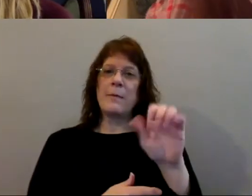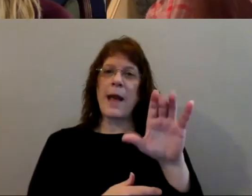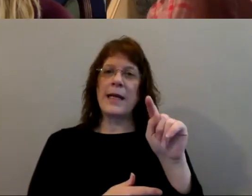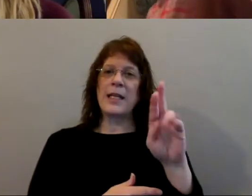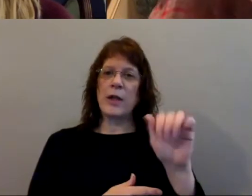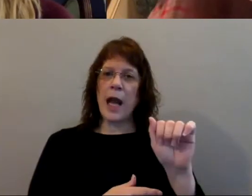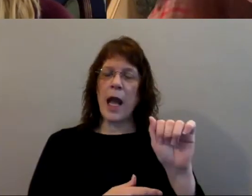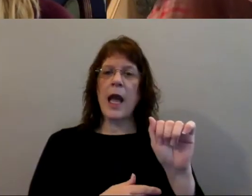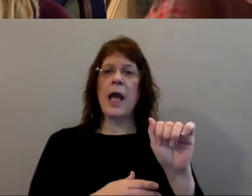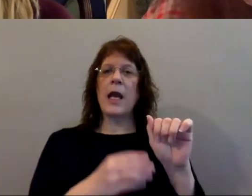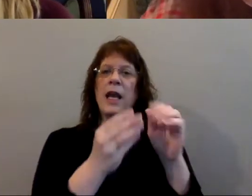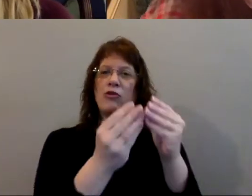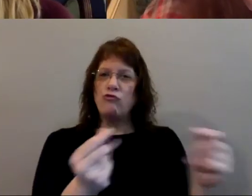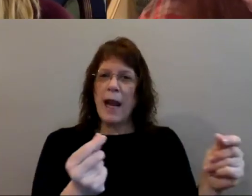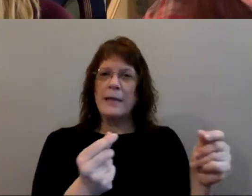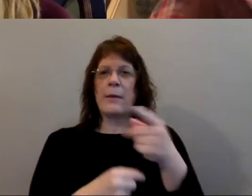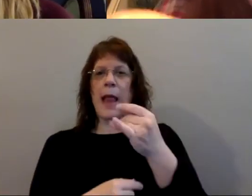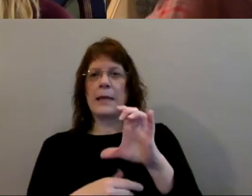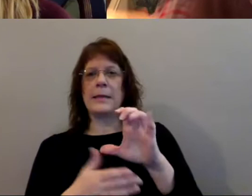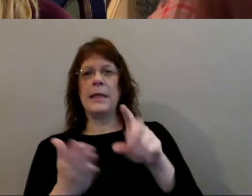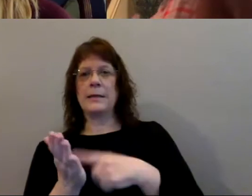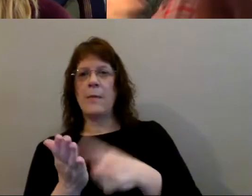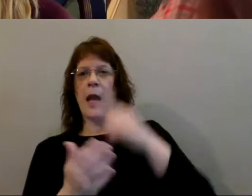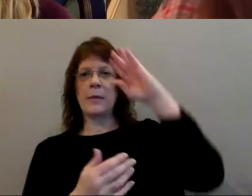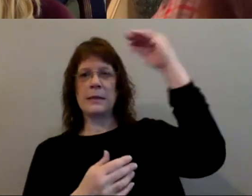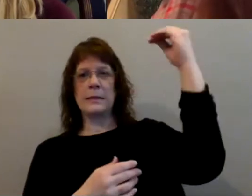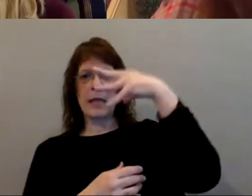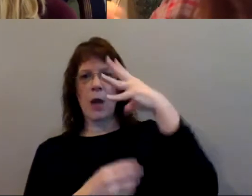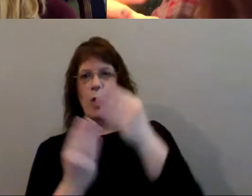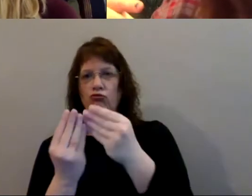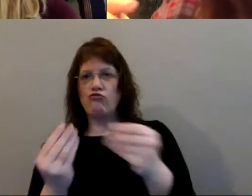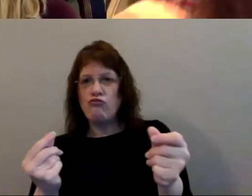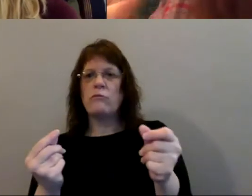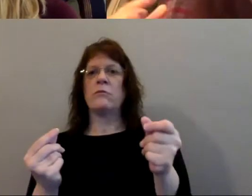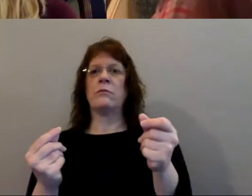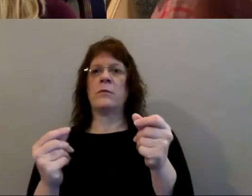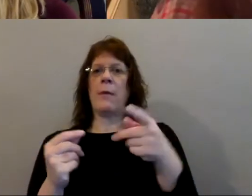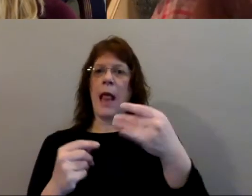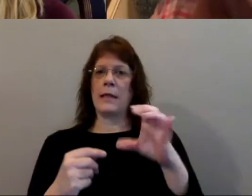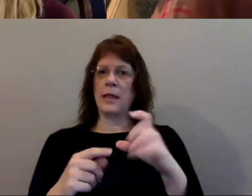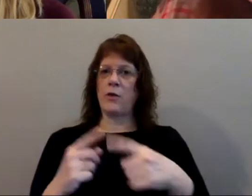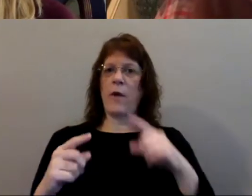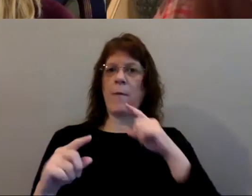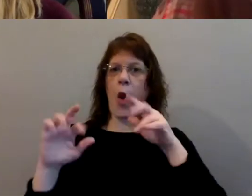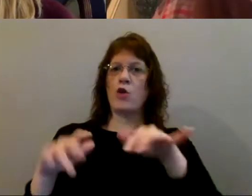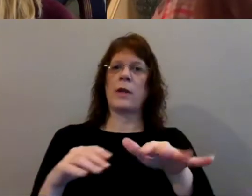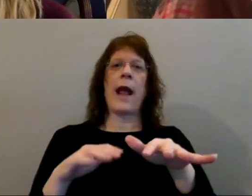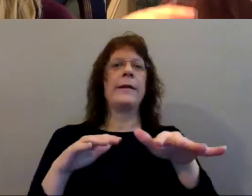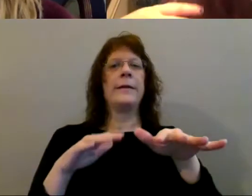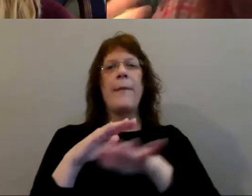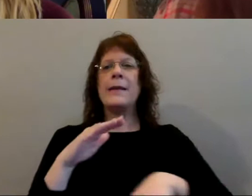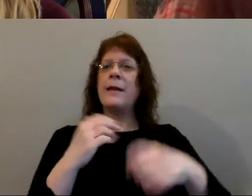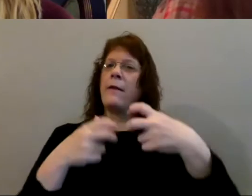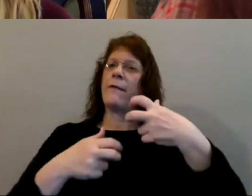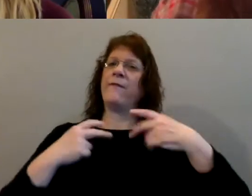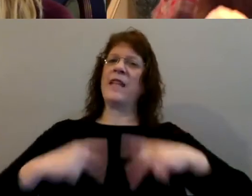and sometimes sun degrades plastic. And so in the ocean, just from like basic physical forces like waves and